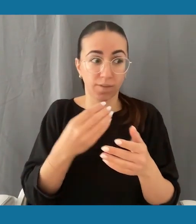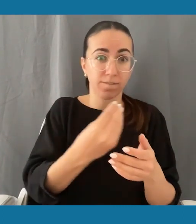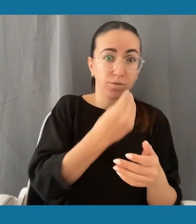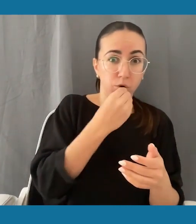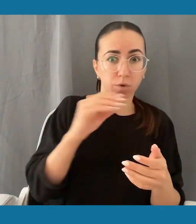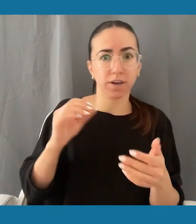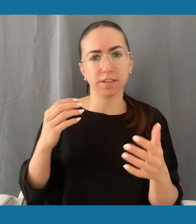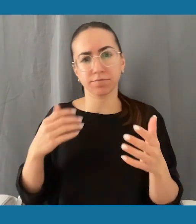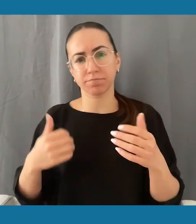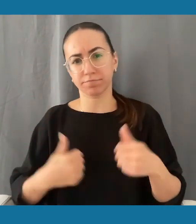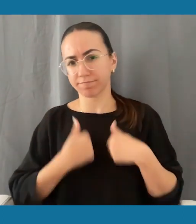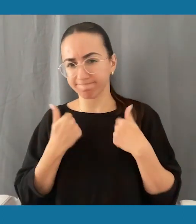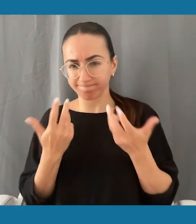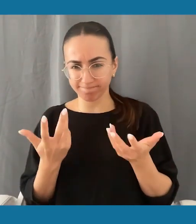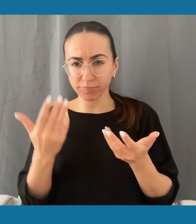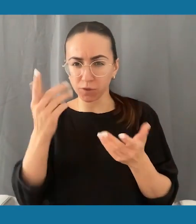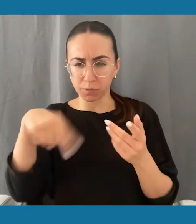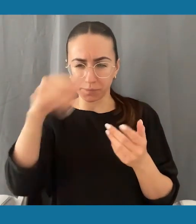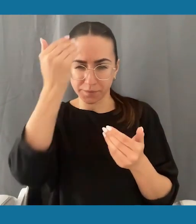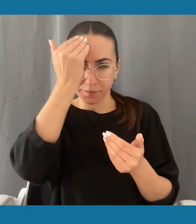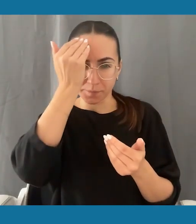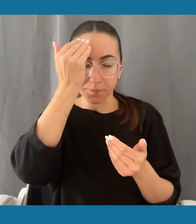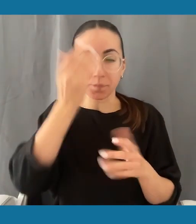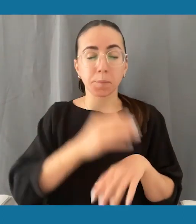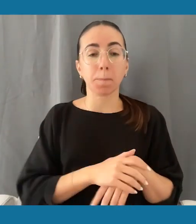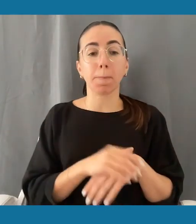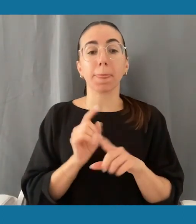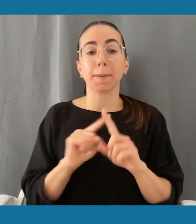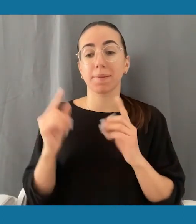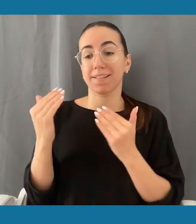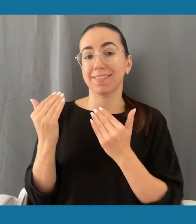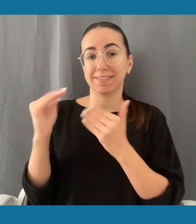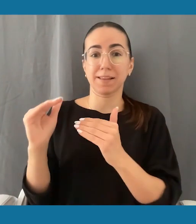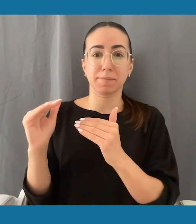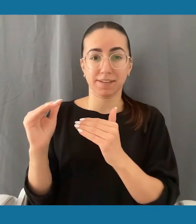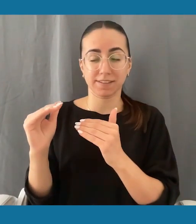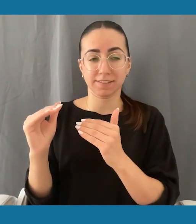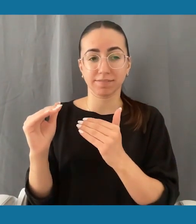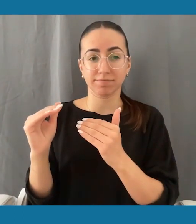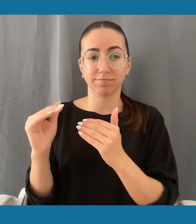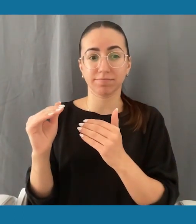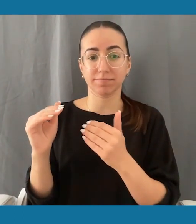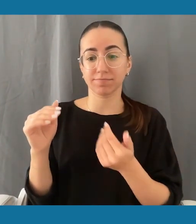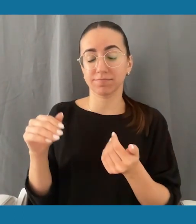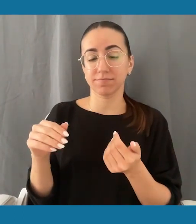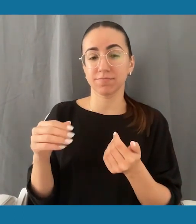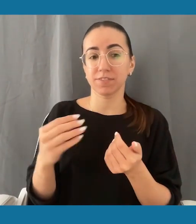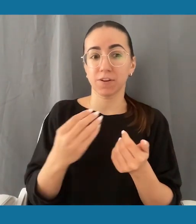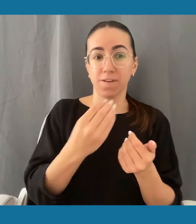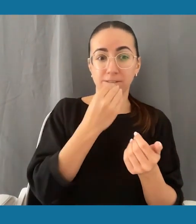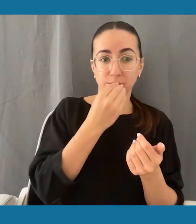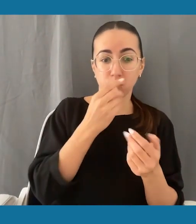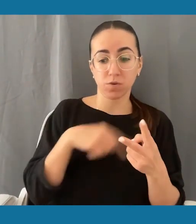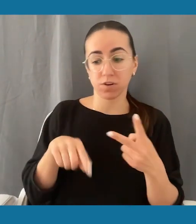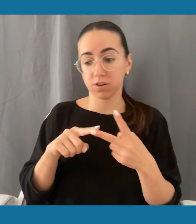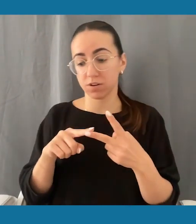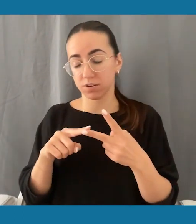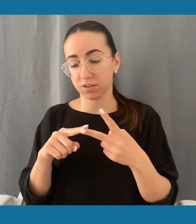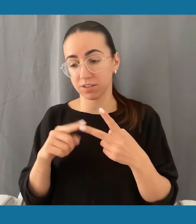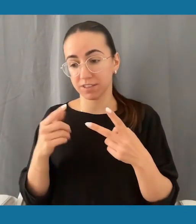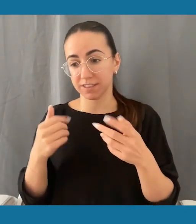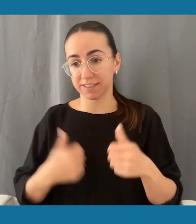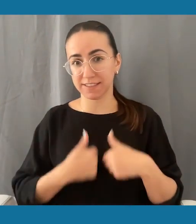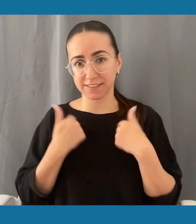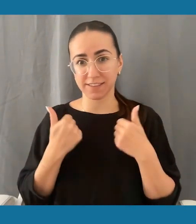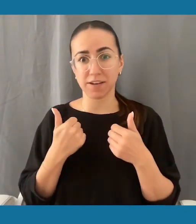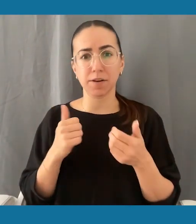know. And so by restricting the use of the SSI check to food and shelter, it actually made